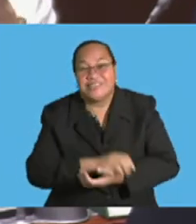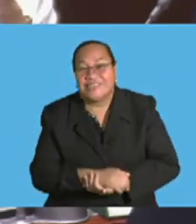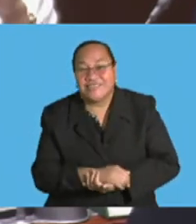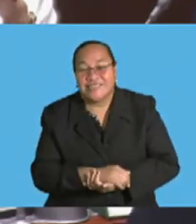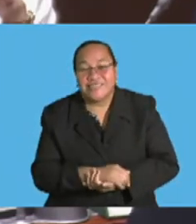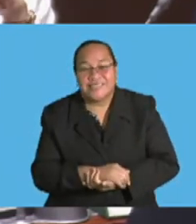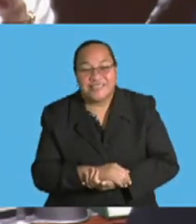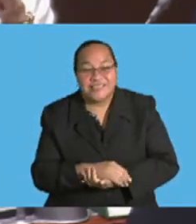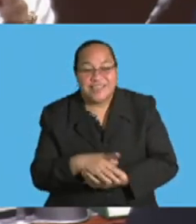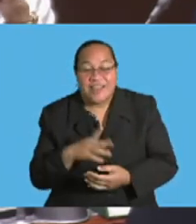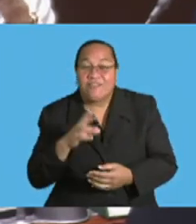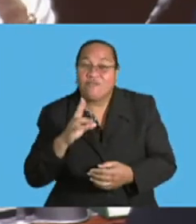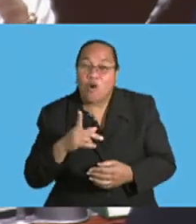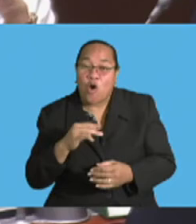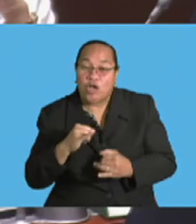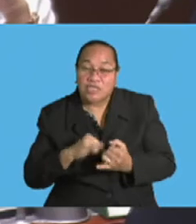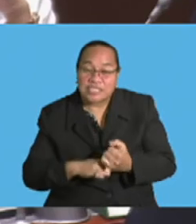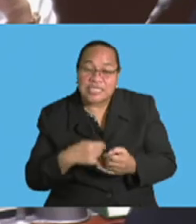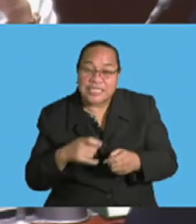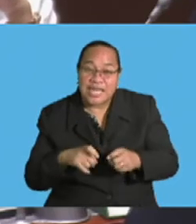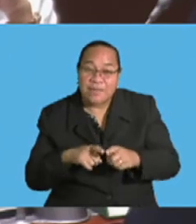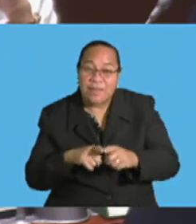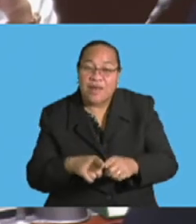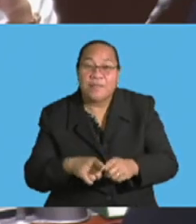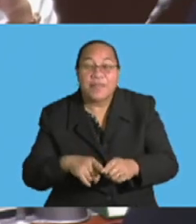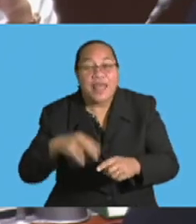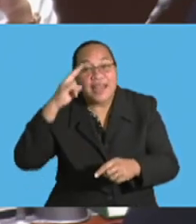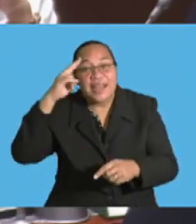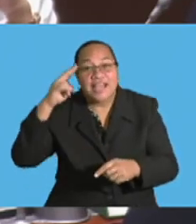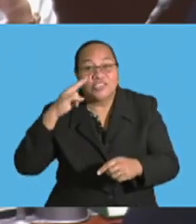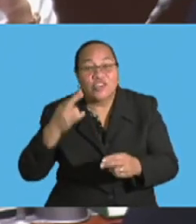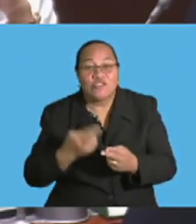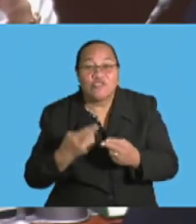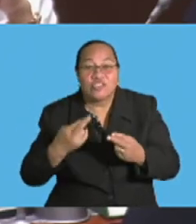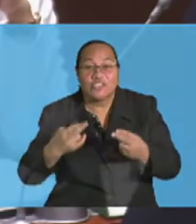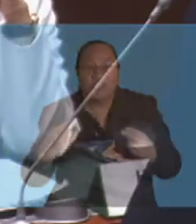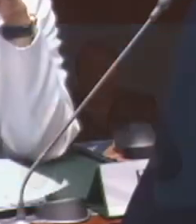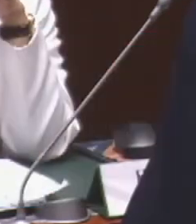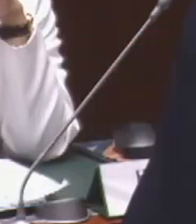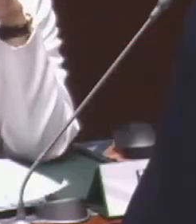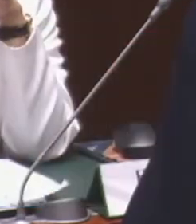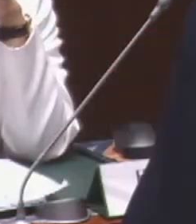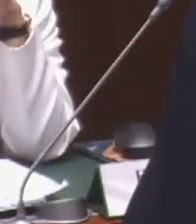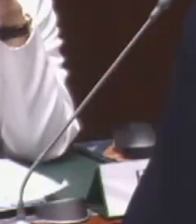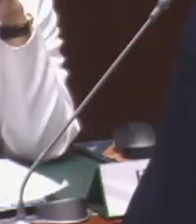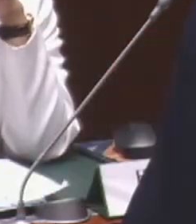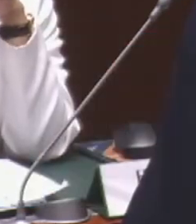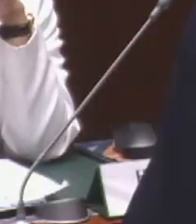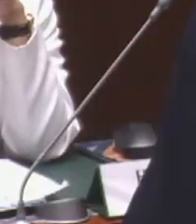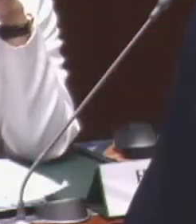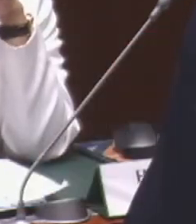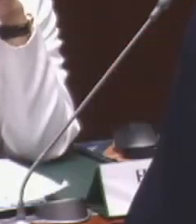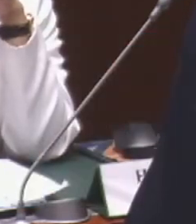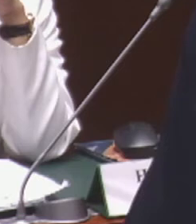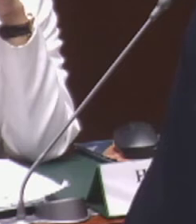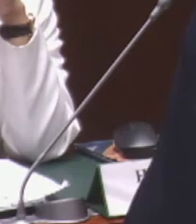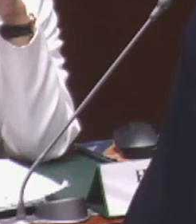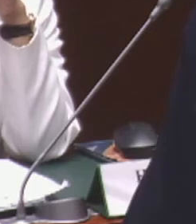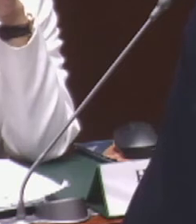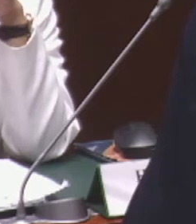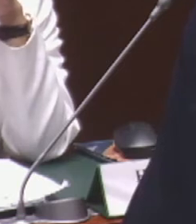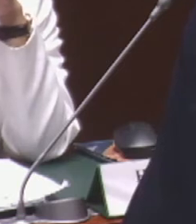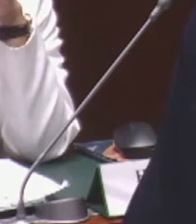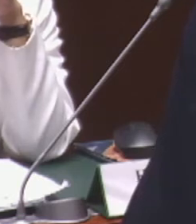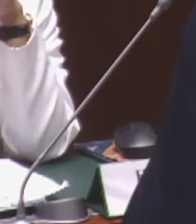on sustainable natural resource management, climate change adaptation and mitigation, and of course disaster